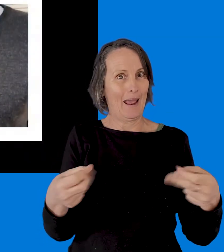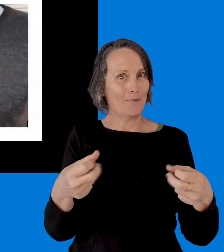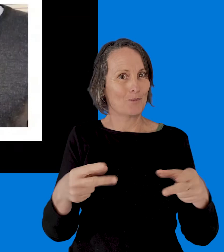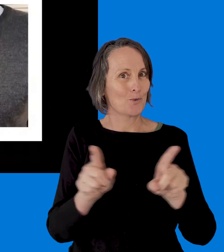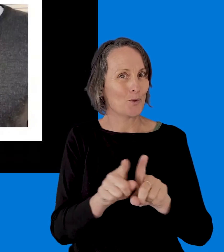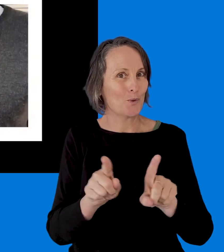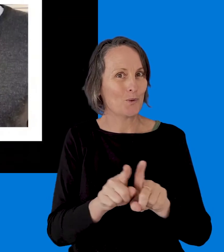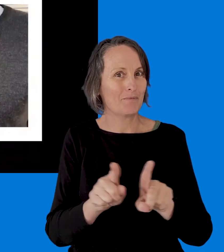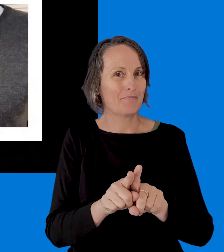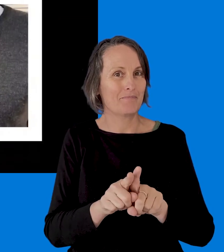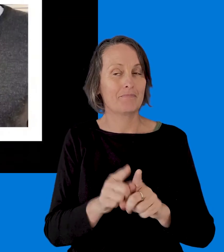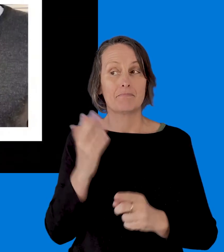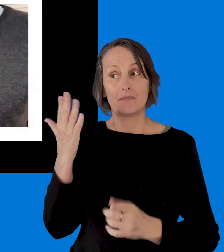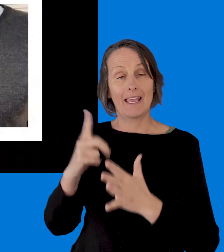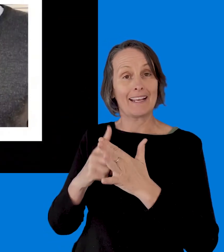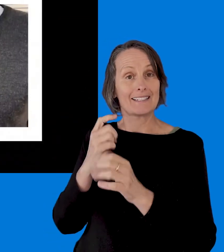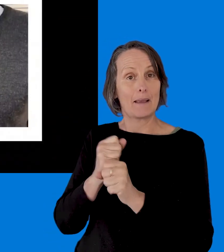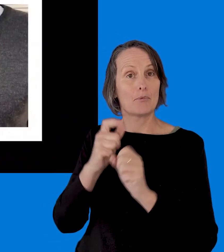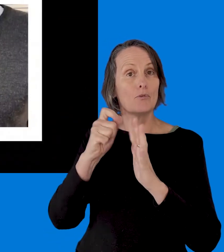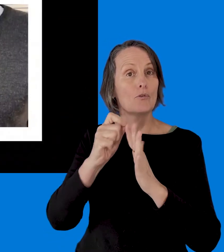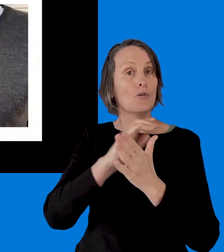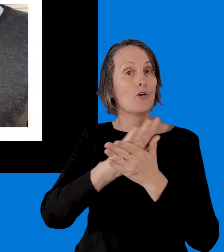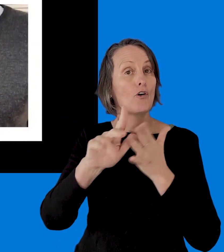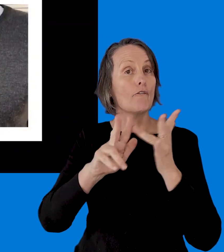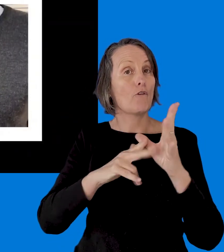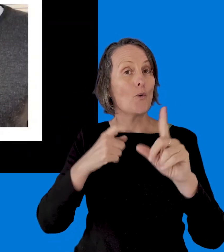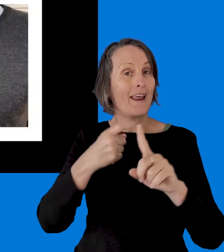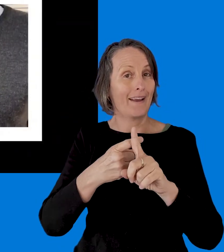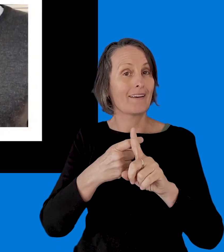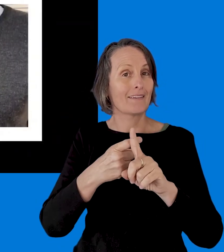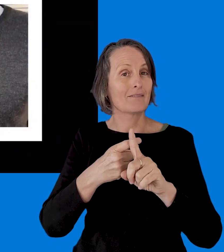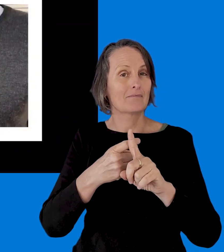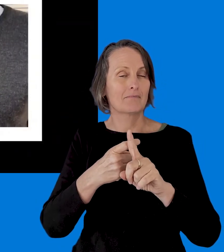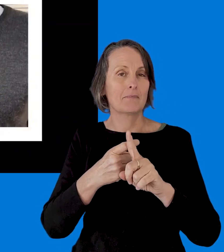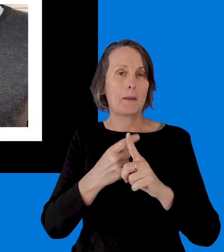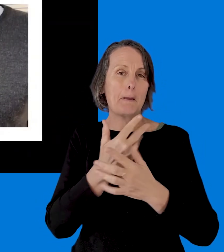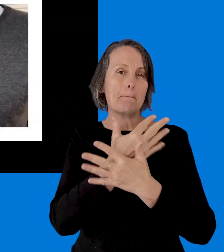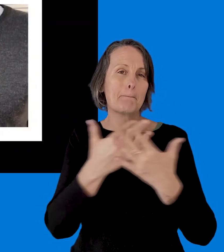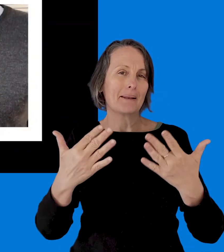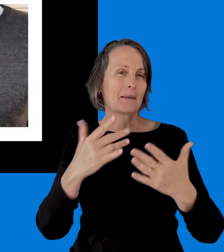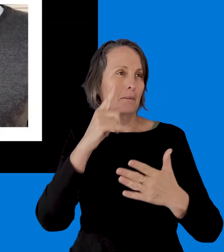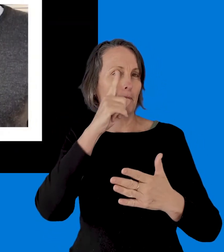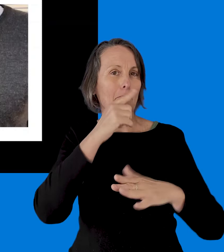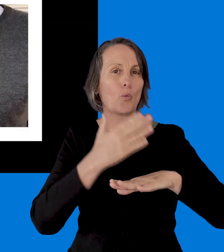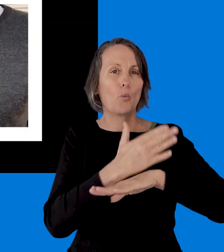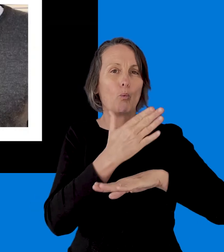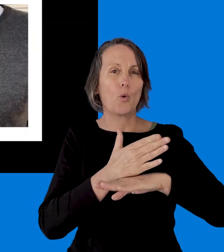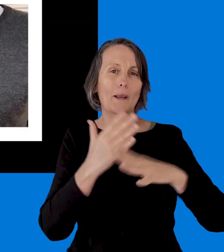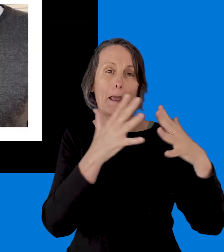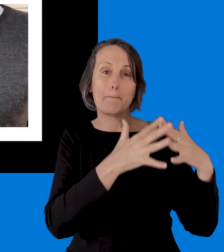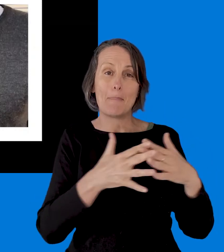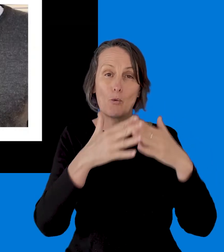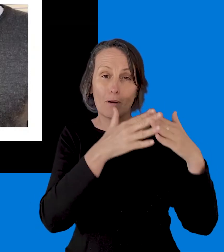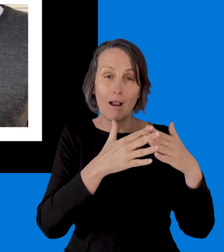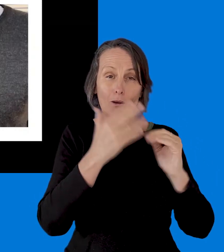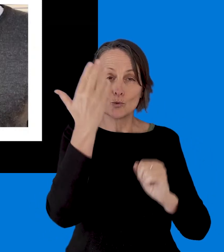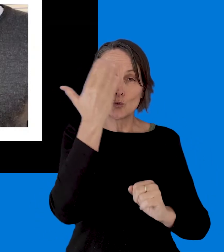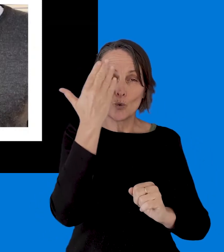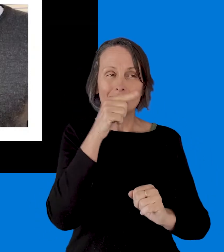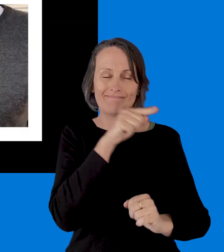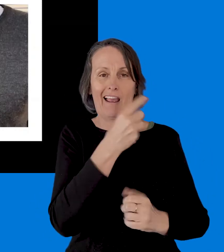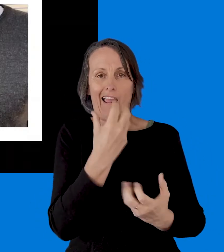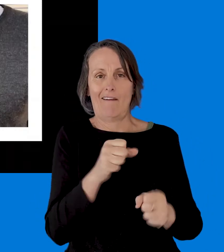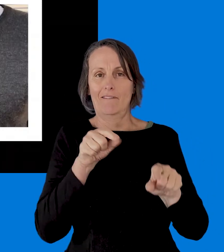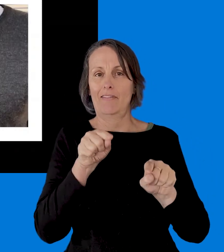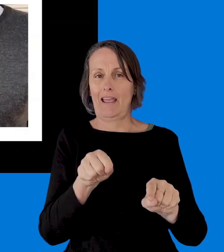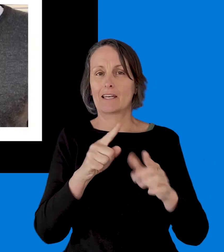Phonak device that a lot of educators use in the United States, and this device